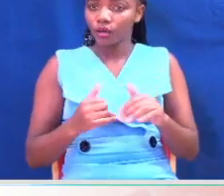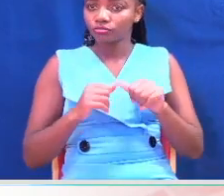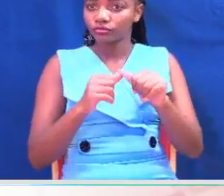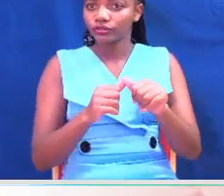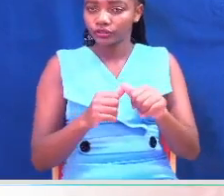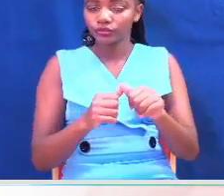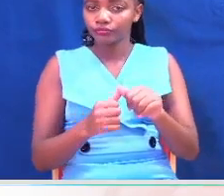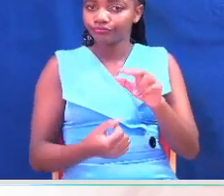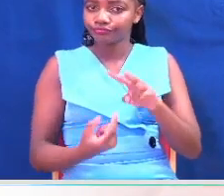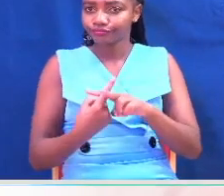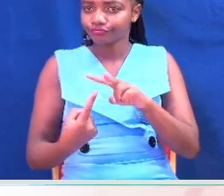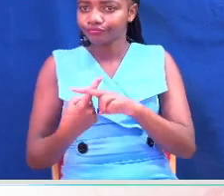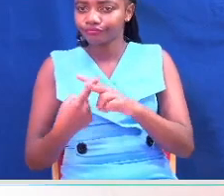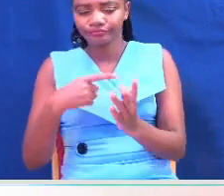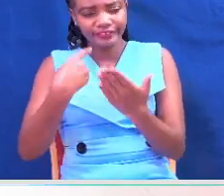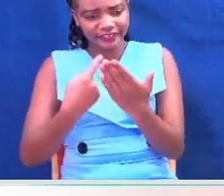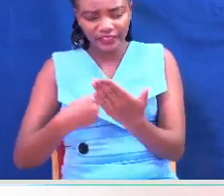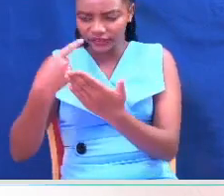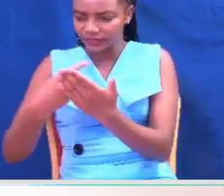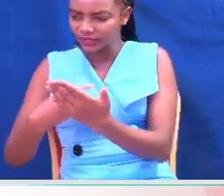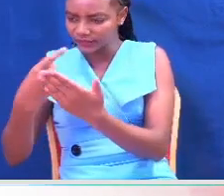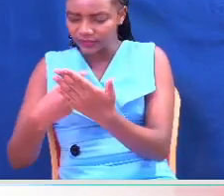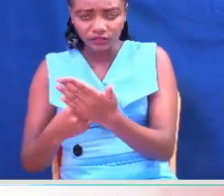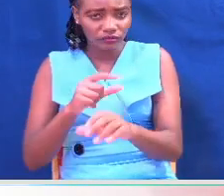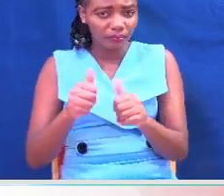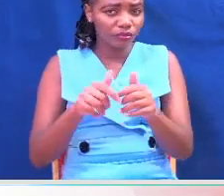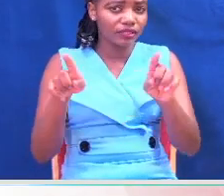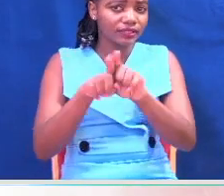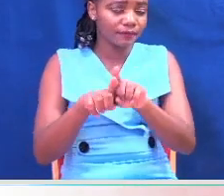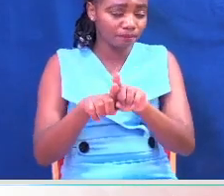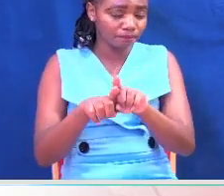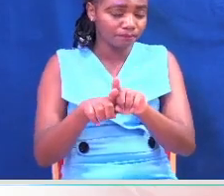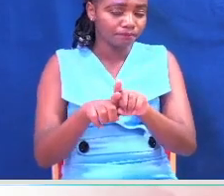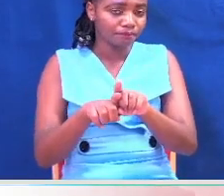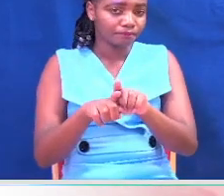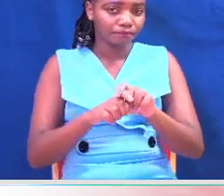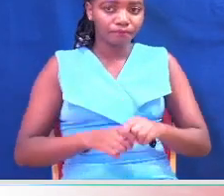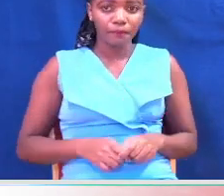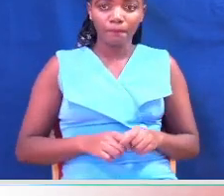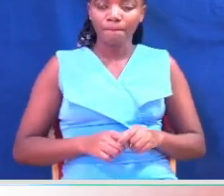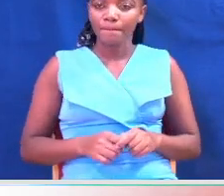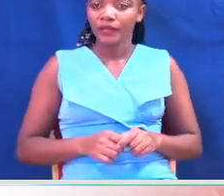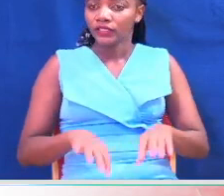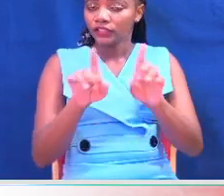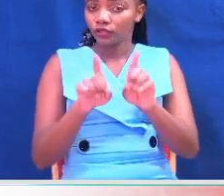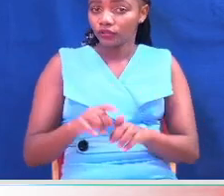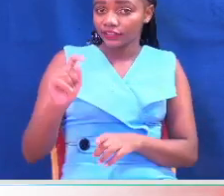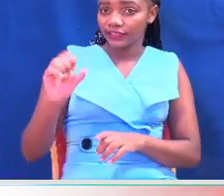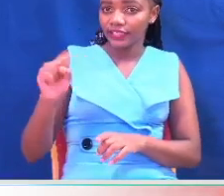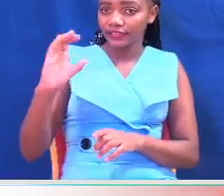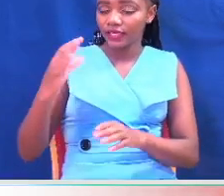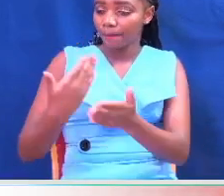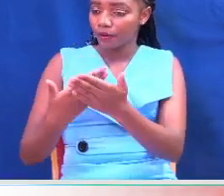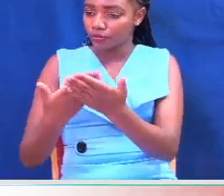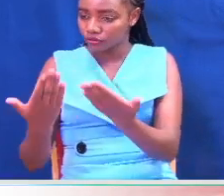in universities has continued to elicit mixed reactions from various academic stakeholders and professionals. TSC's radical